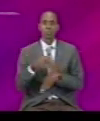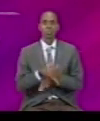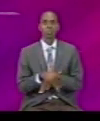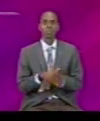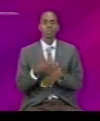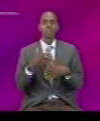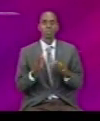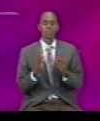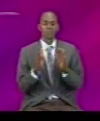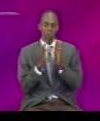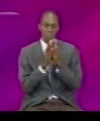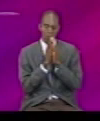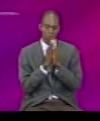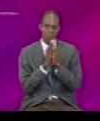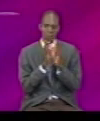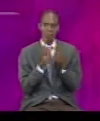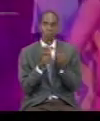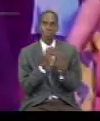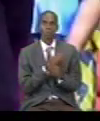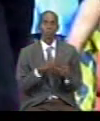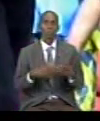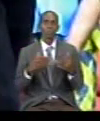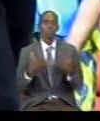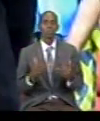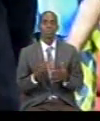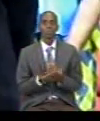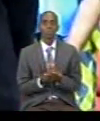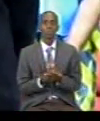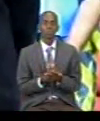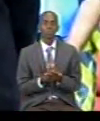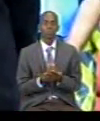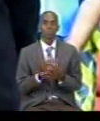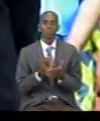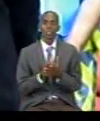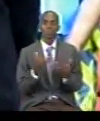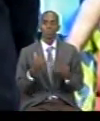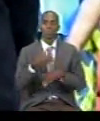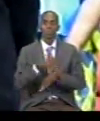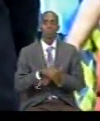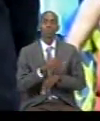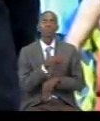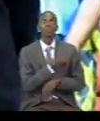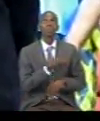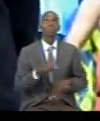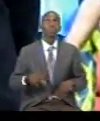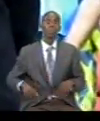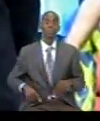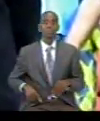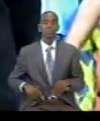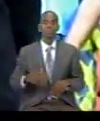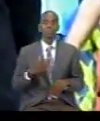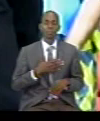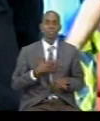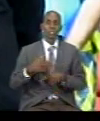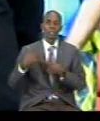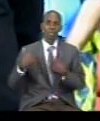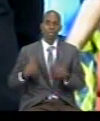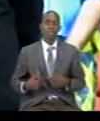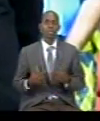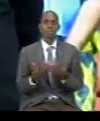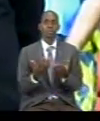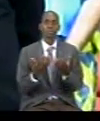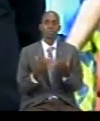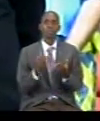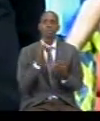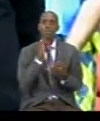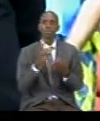close our eyes and talk to the Lord in prayer. That tonight, Lord, my heart desire is to be